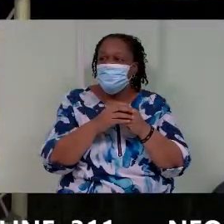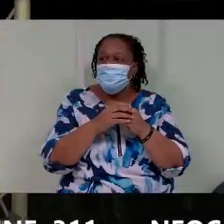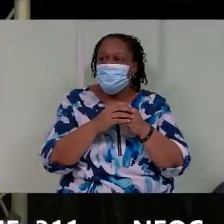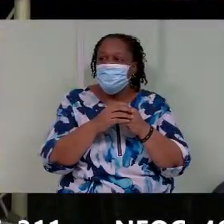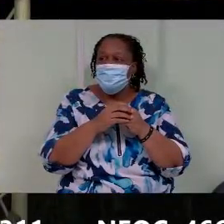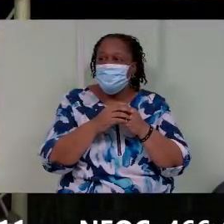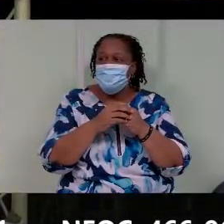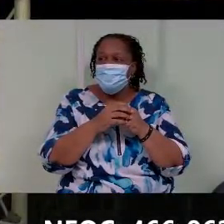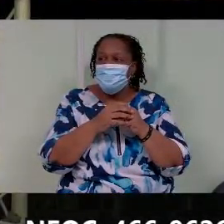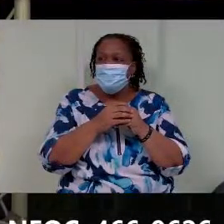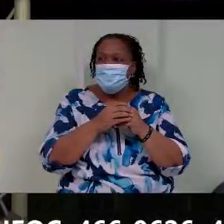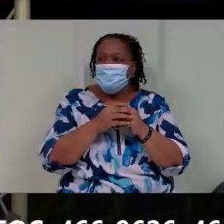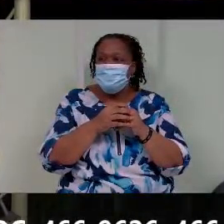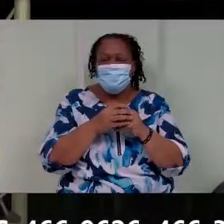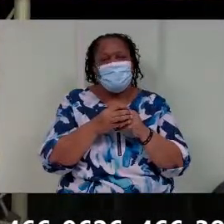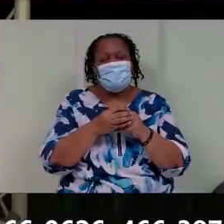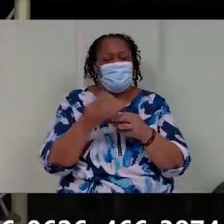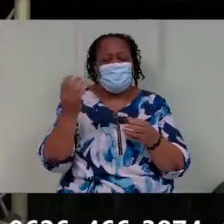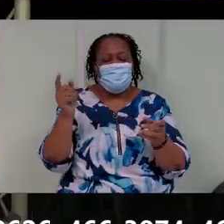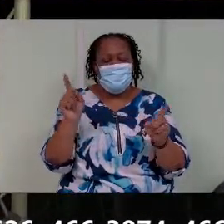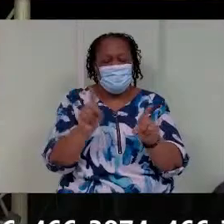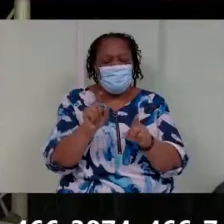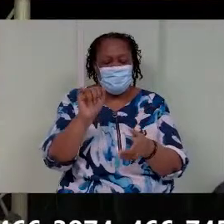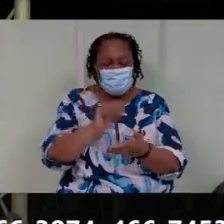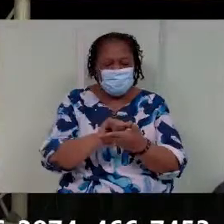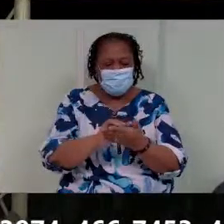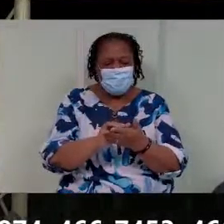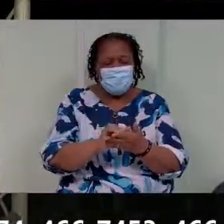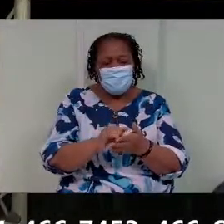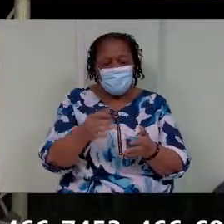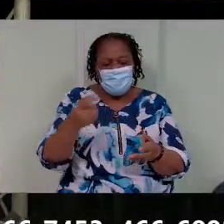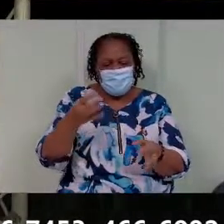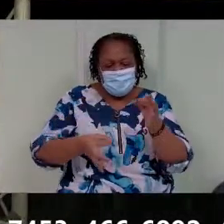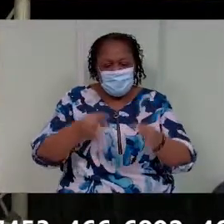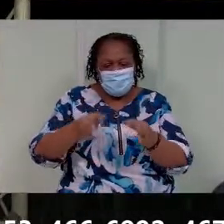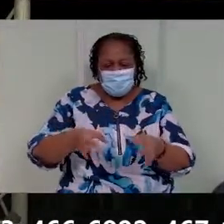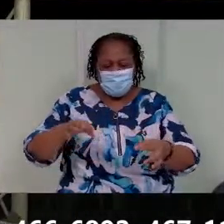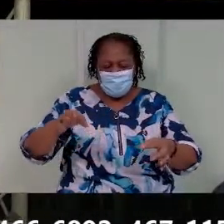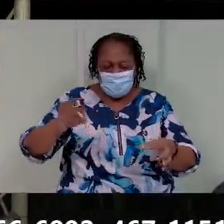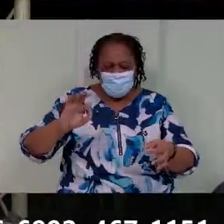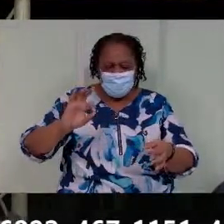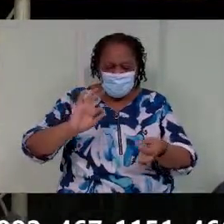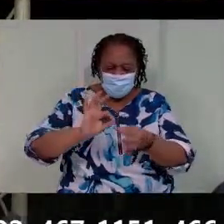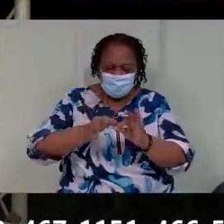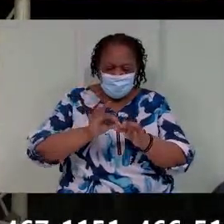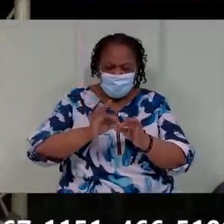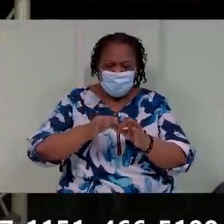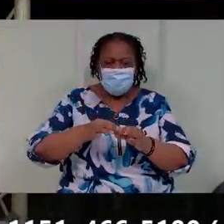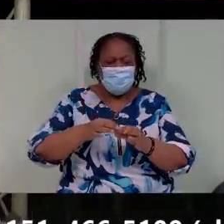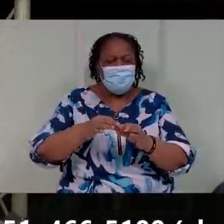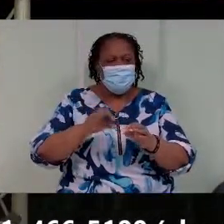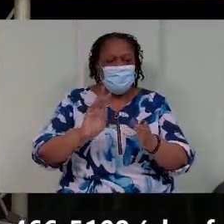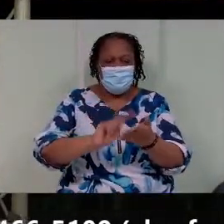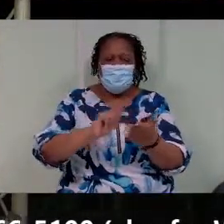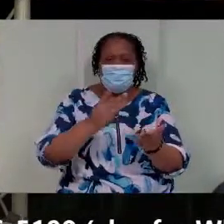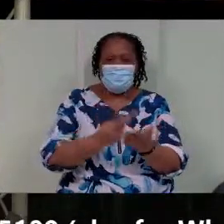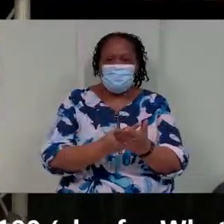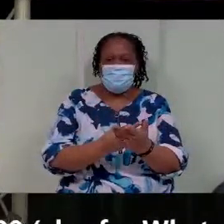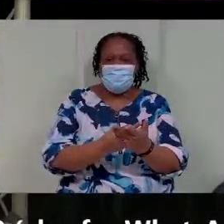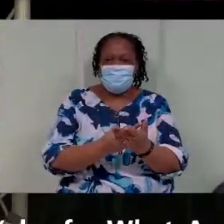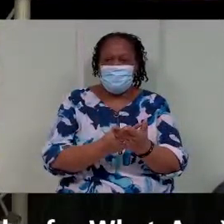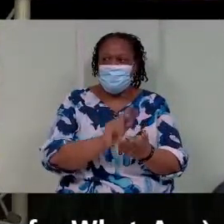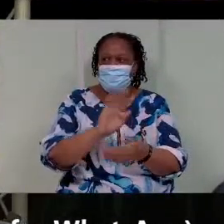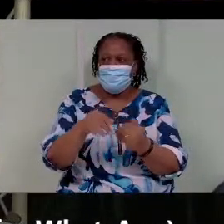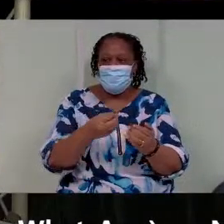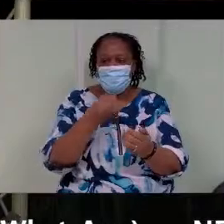were refurbishing your kitchen and you bought an industrial mask, it has a valve so that when you breathe in, the air is filtered, but